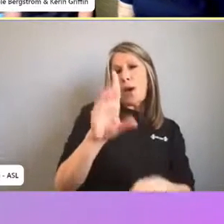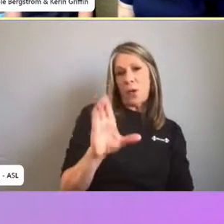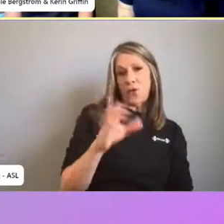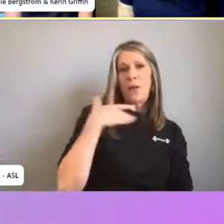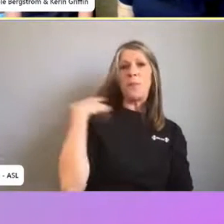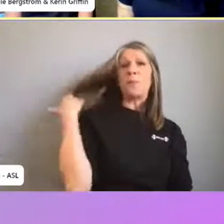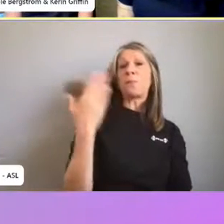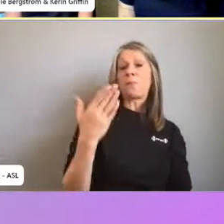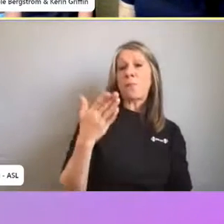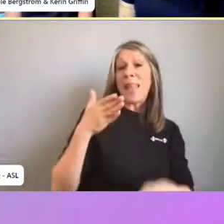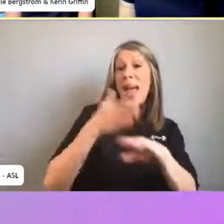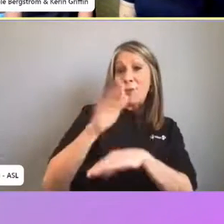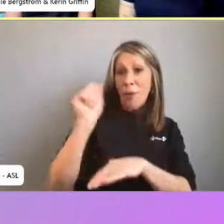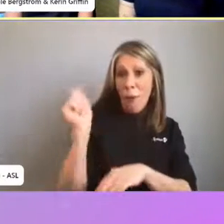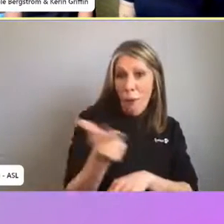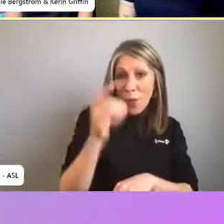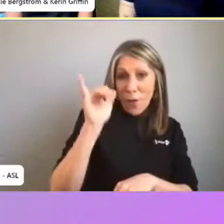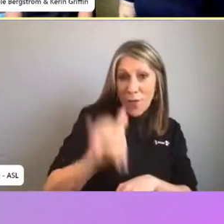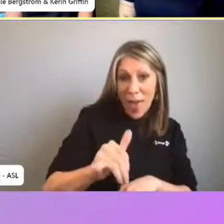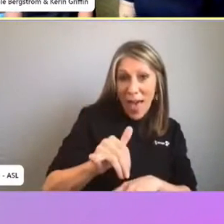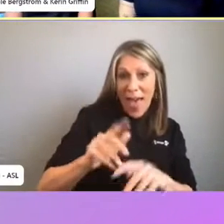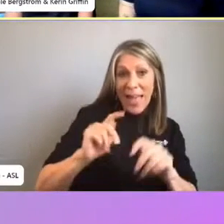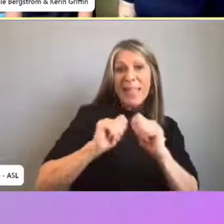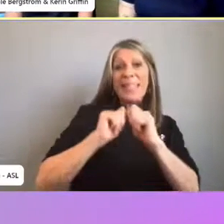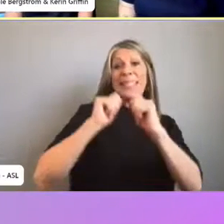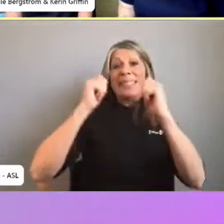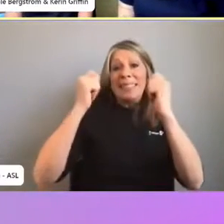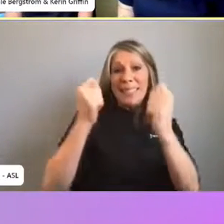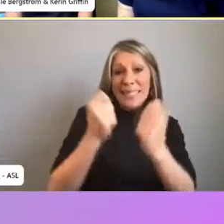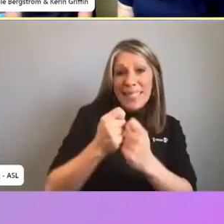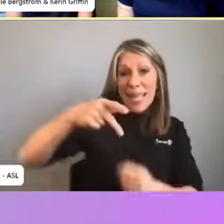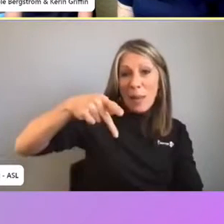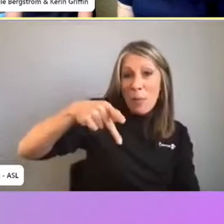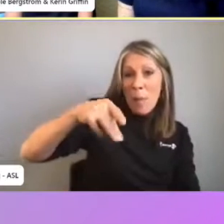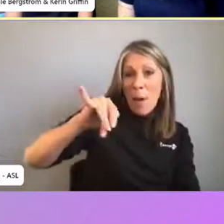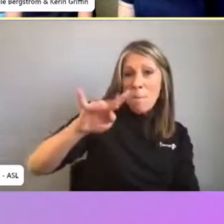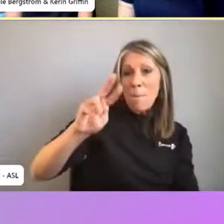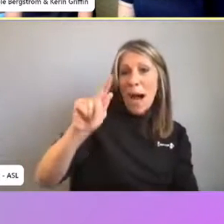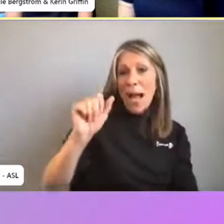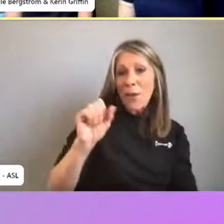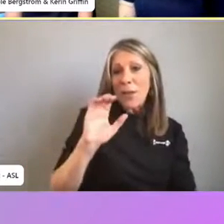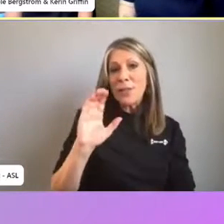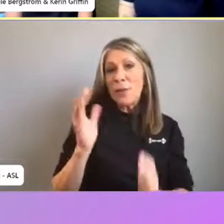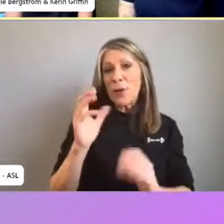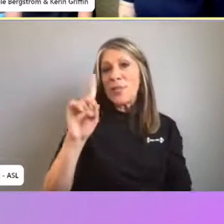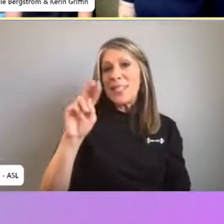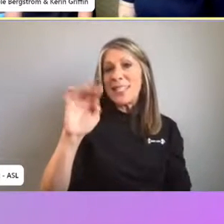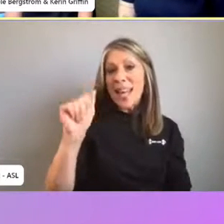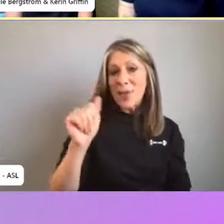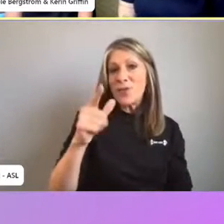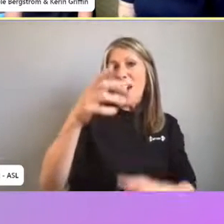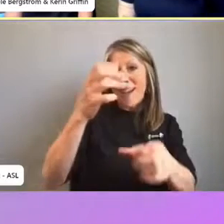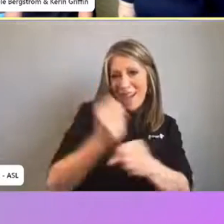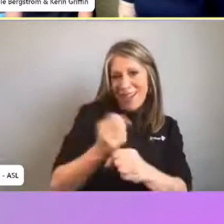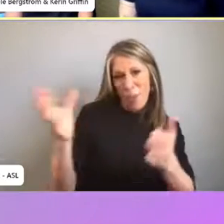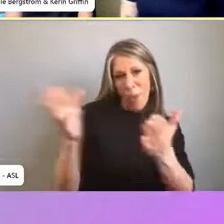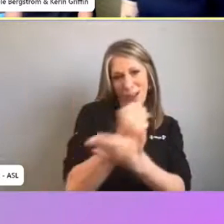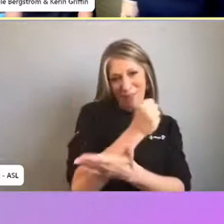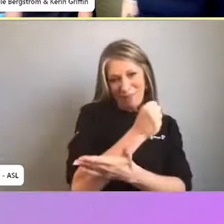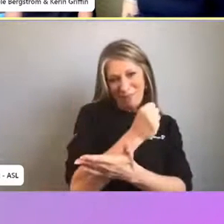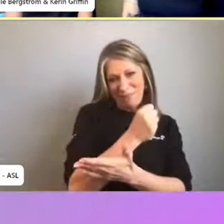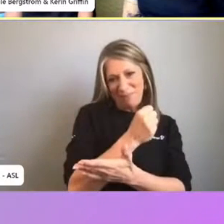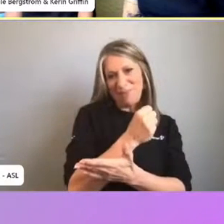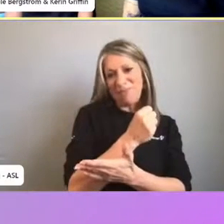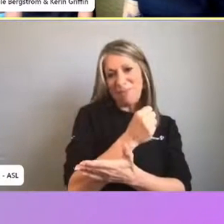So after all said and done, Team Pirates versus Ninja won the Braille gift cards to Starbucks loaded with that money. And